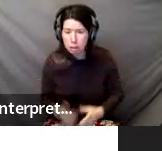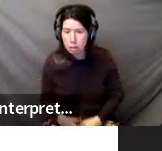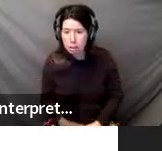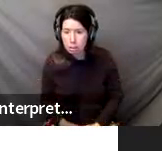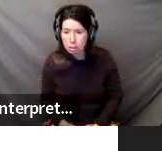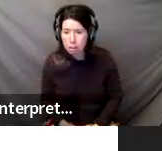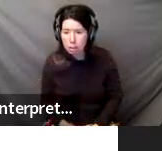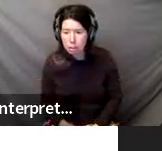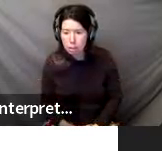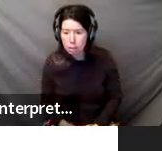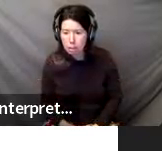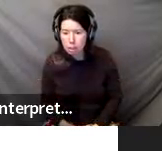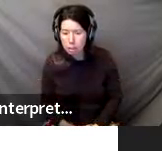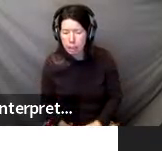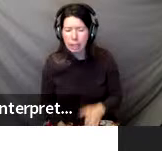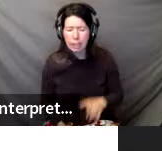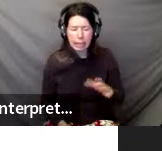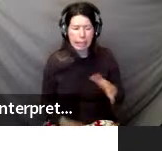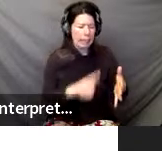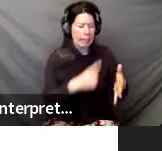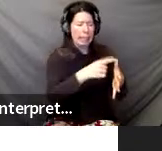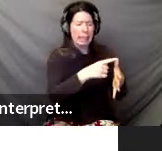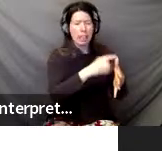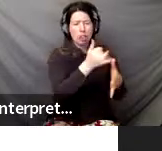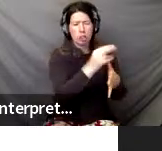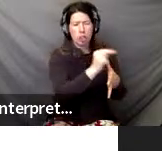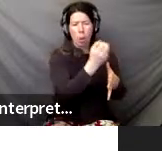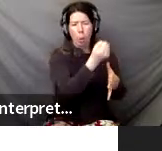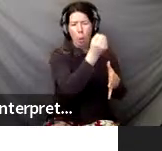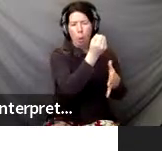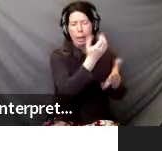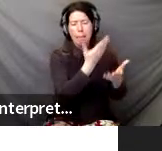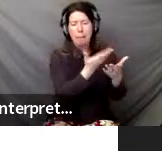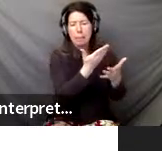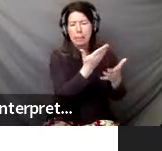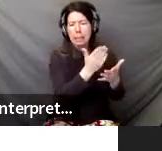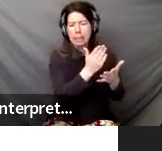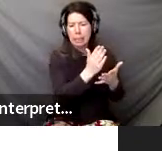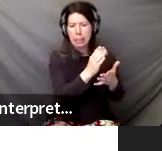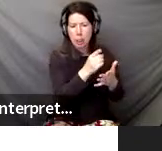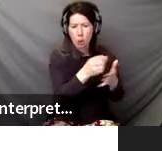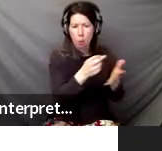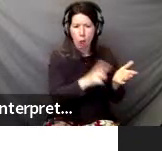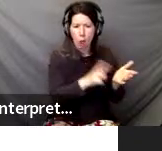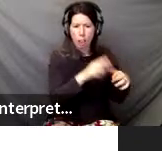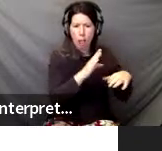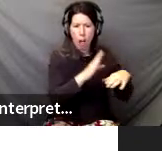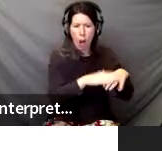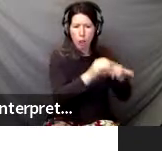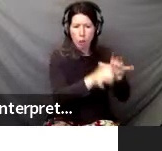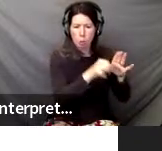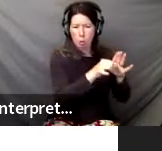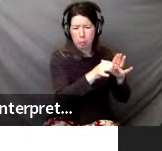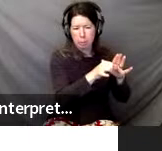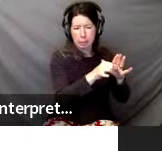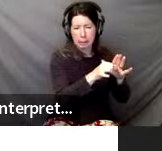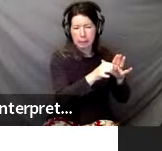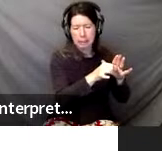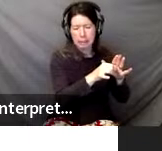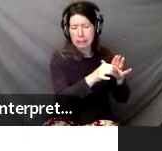Okay. We try to come back to John. John, I think maybe you might be logged in on YouTube.